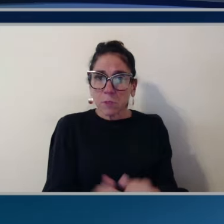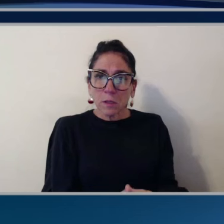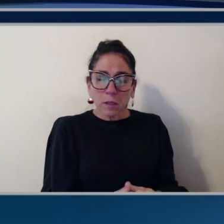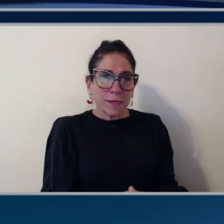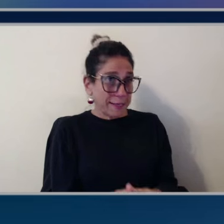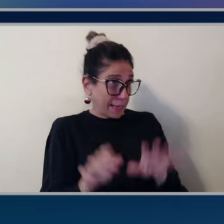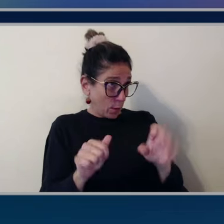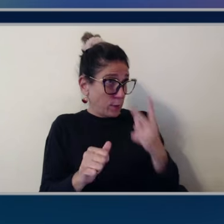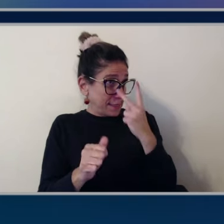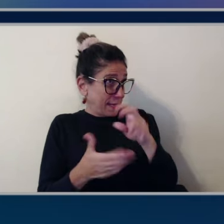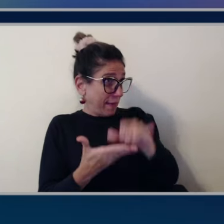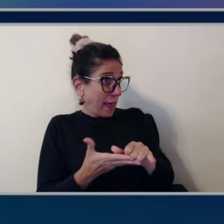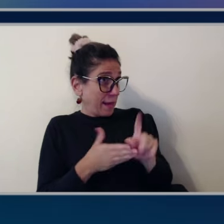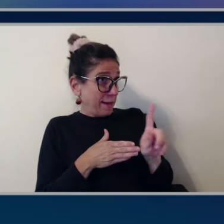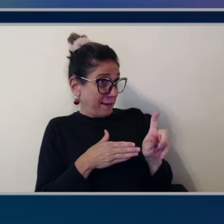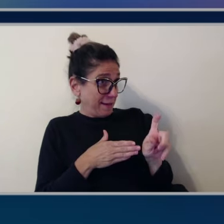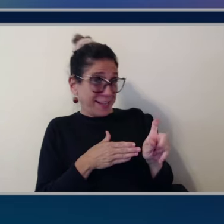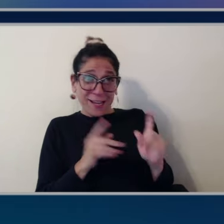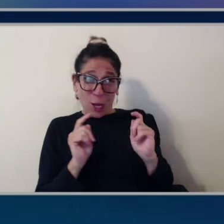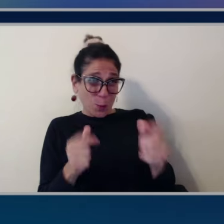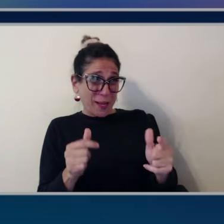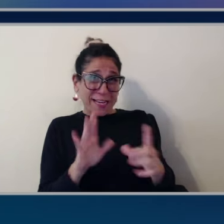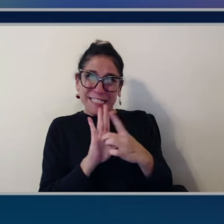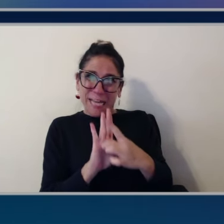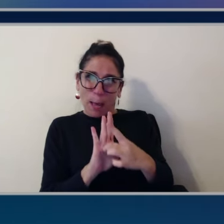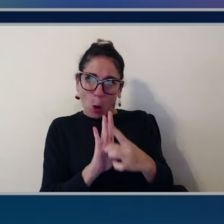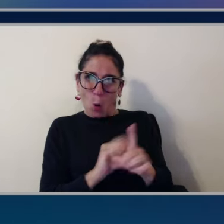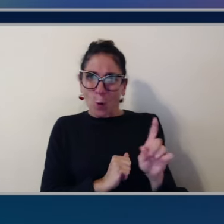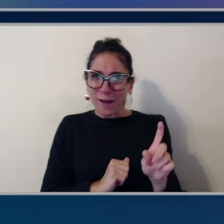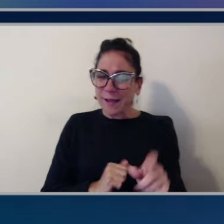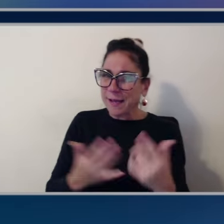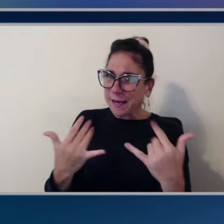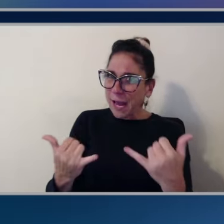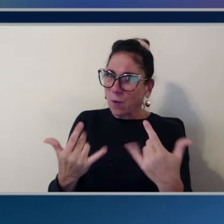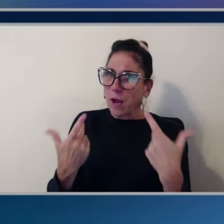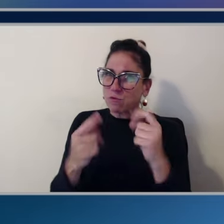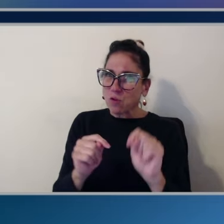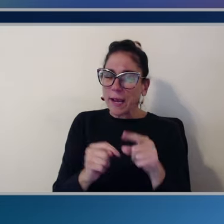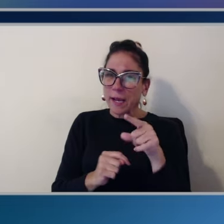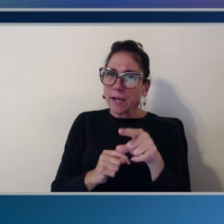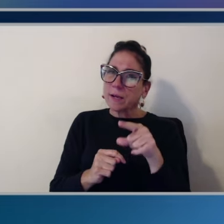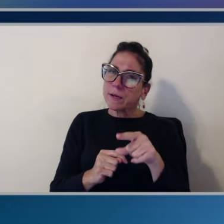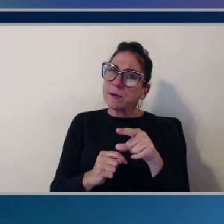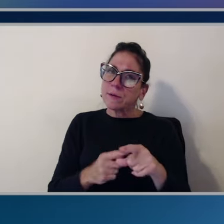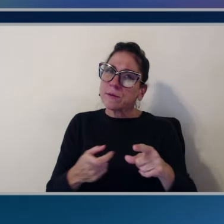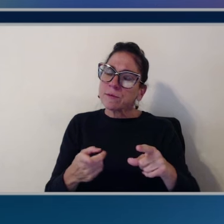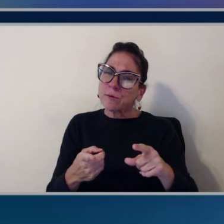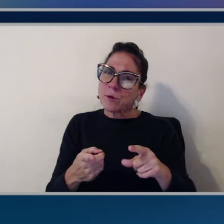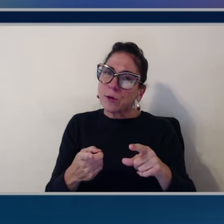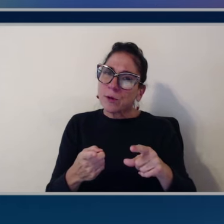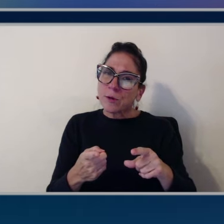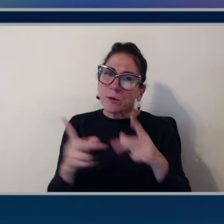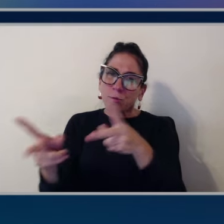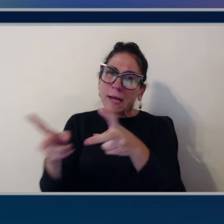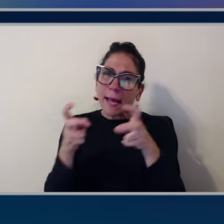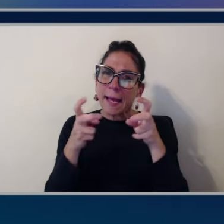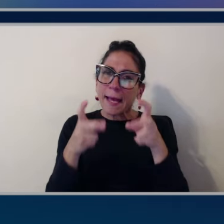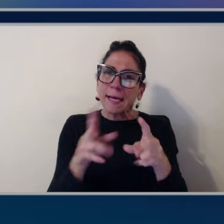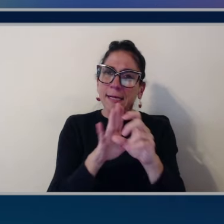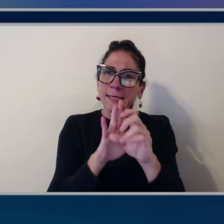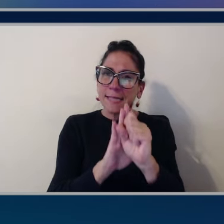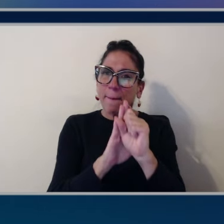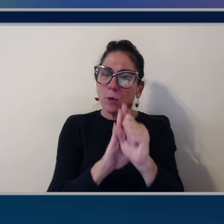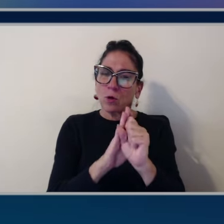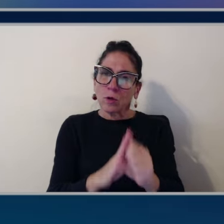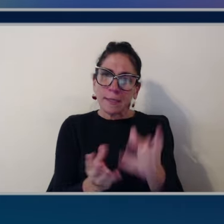see a quick demo? So now what I'm trying to do is, I'm just trying to take a sample data. This